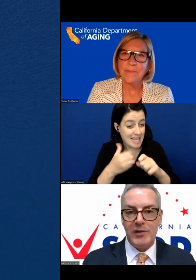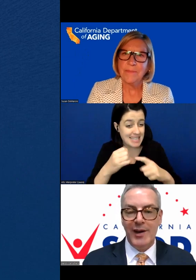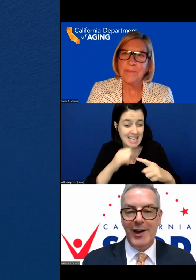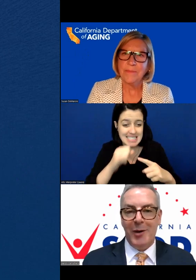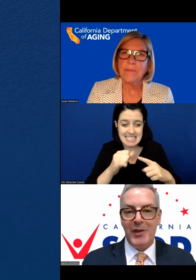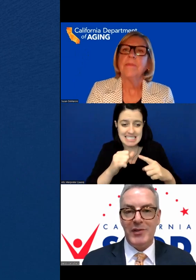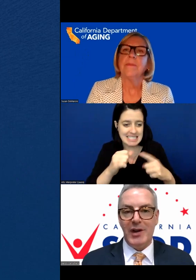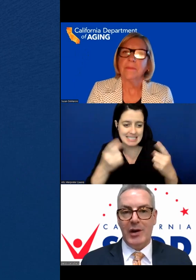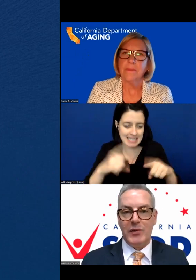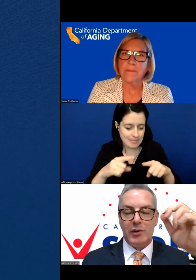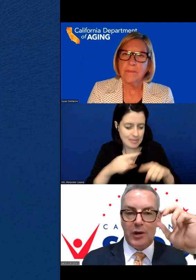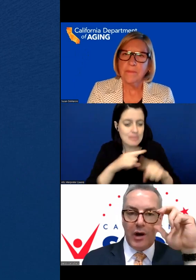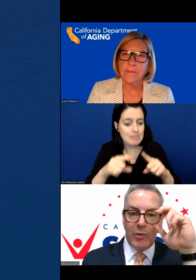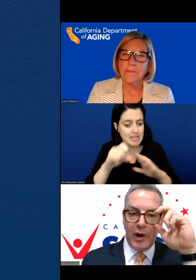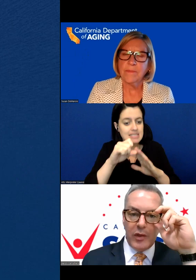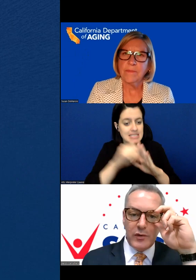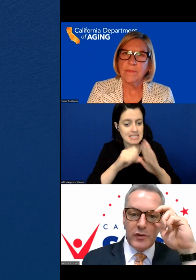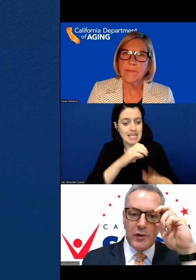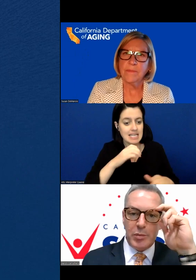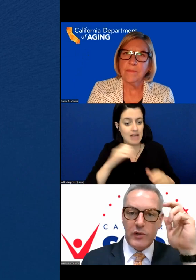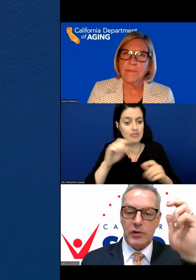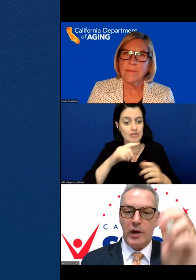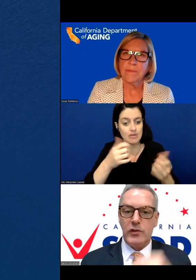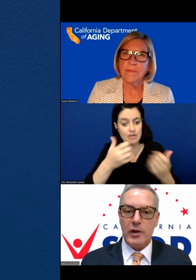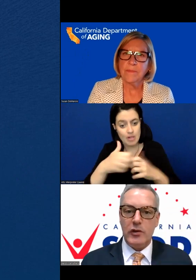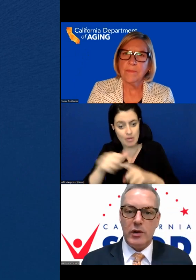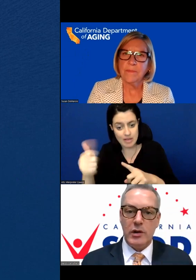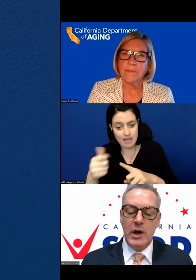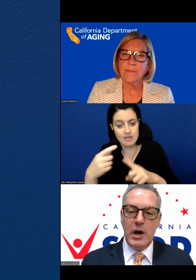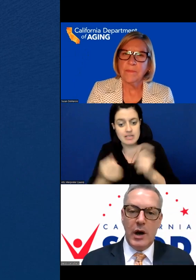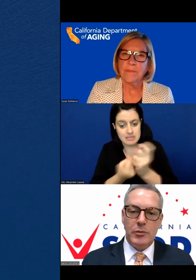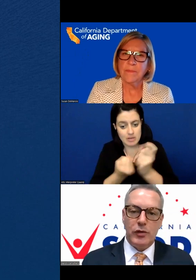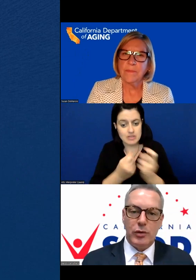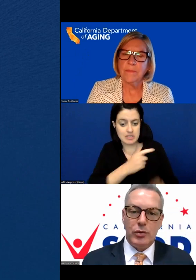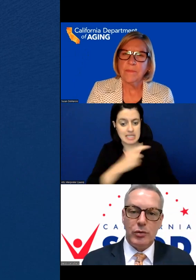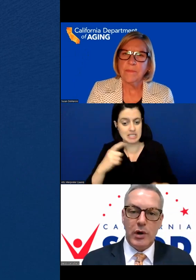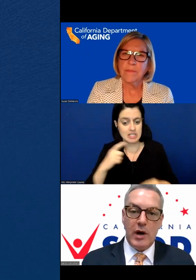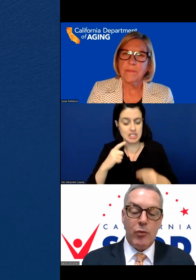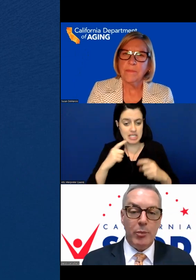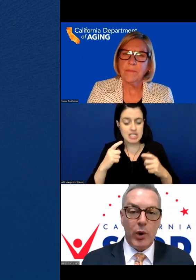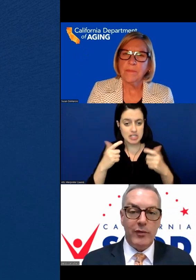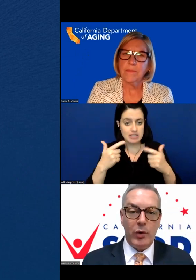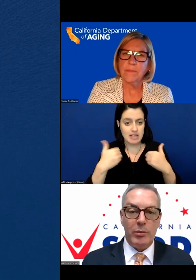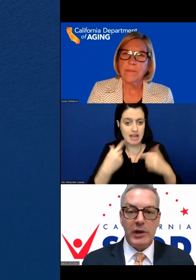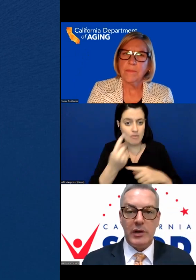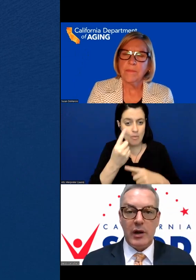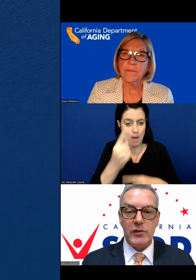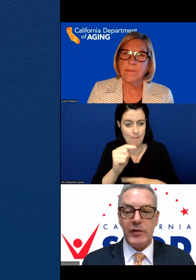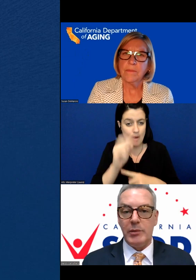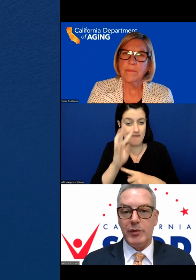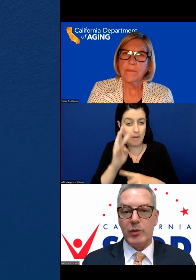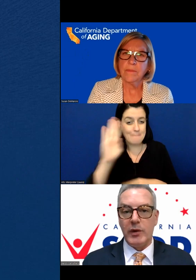to pass, but the State Council, along with others, sponsored legislation to have $1.4